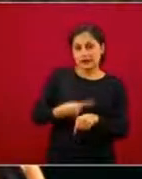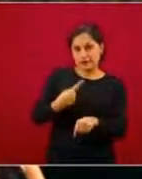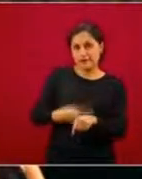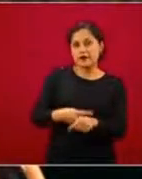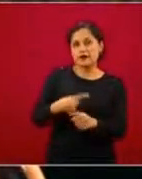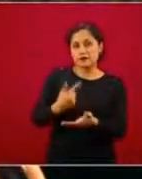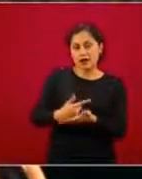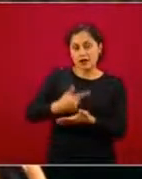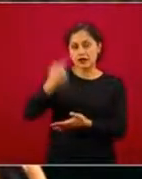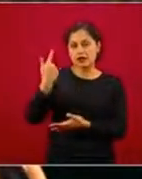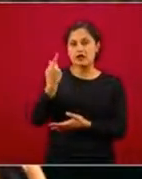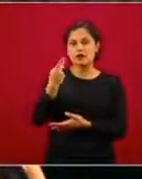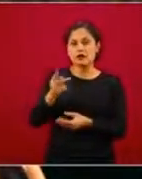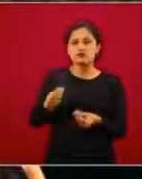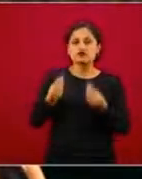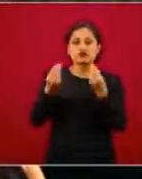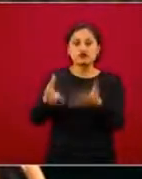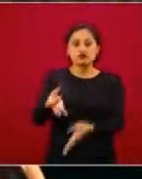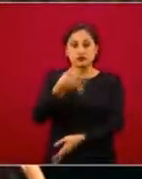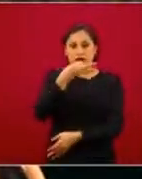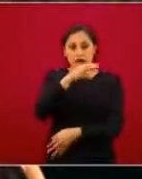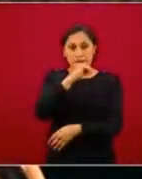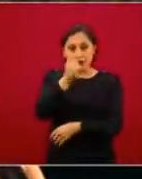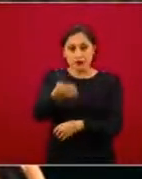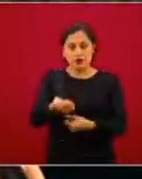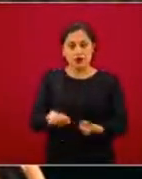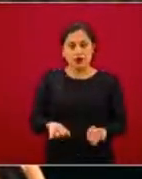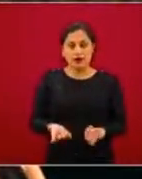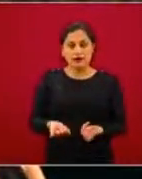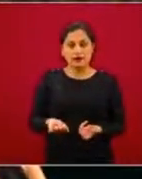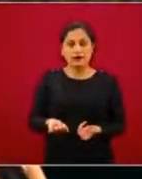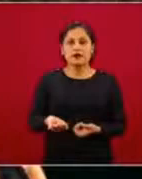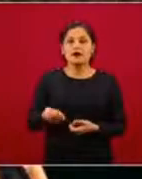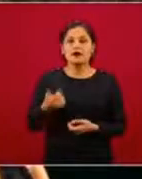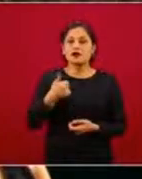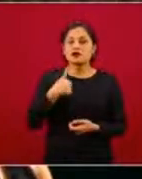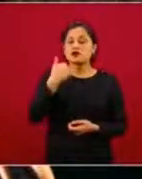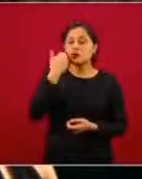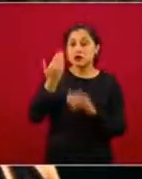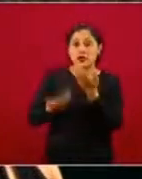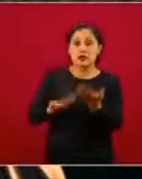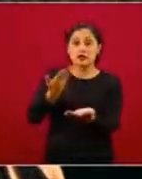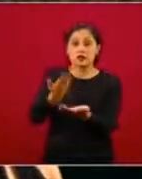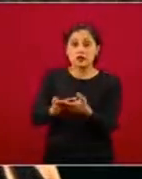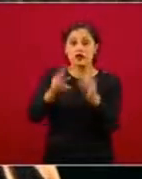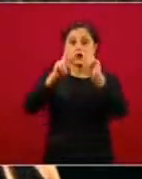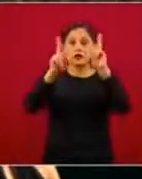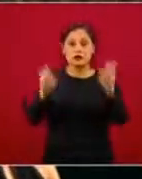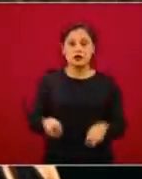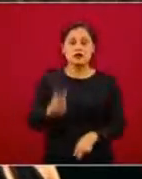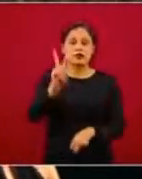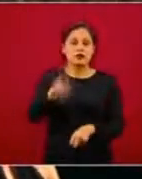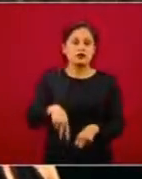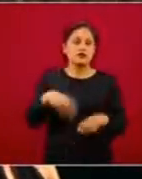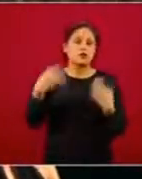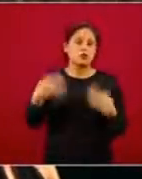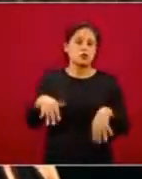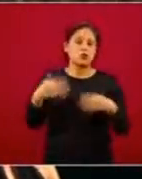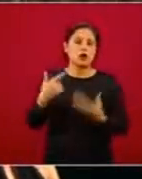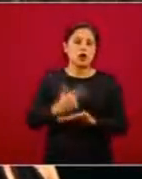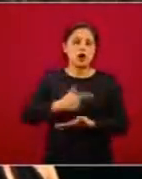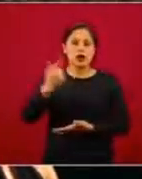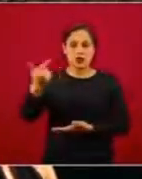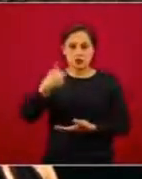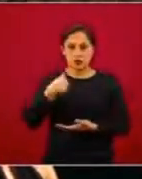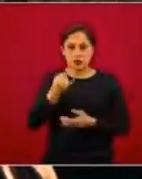There are 80 people who are very sick, and they haven't received they haven't received paracetamol. I have